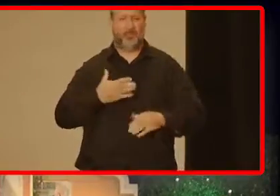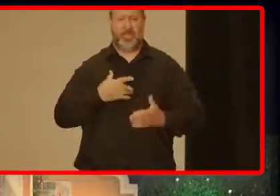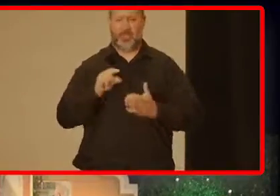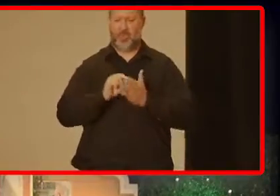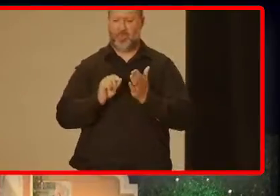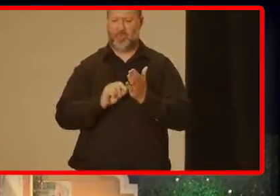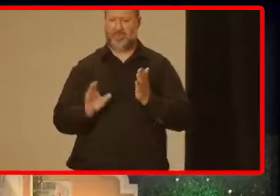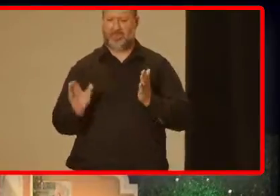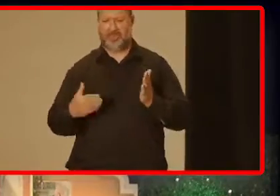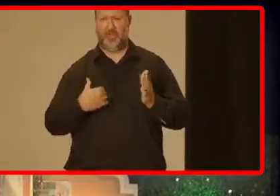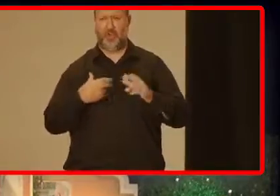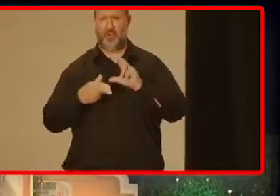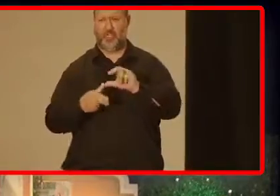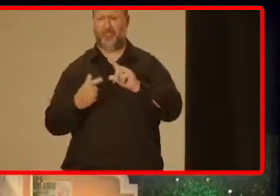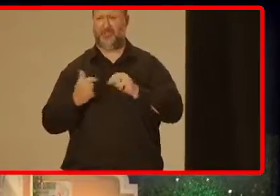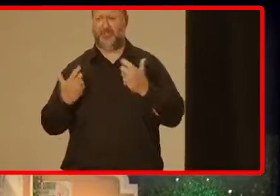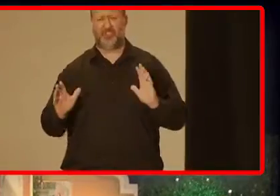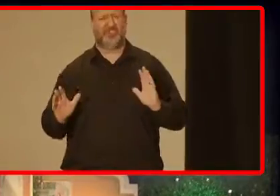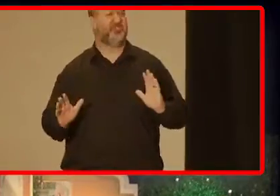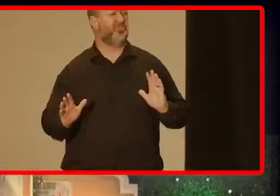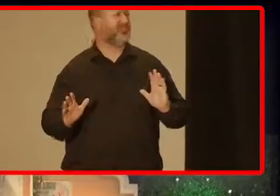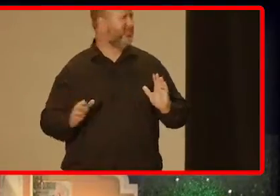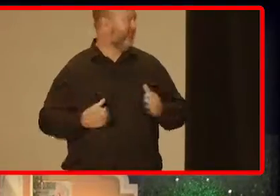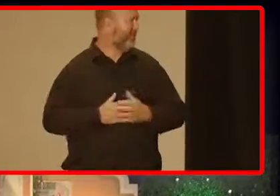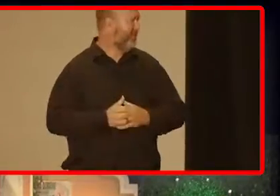to talk about hurricanes and stuff. But,